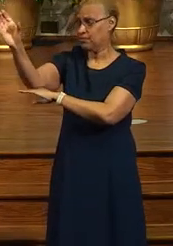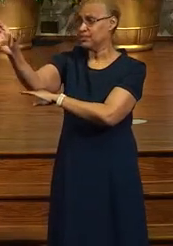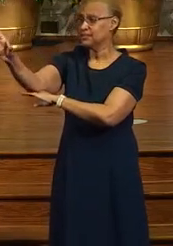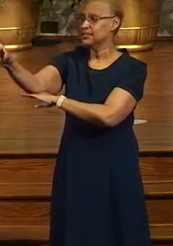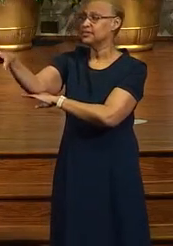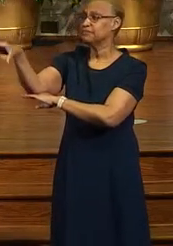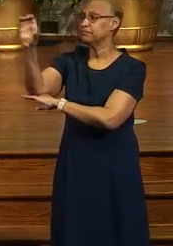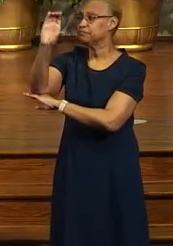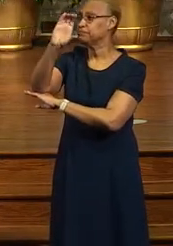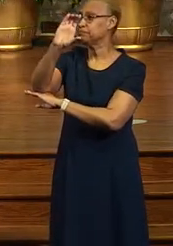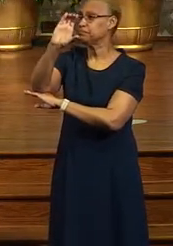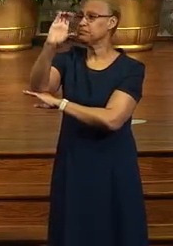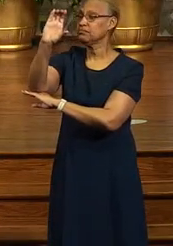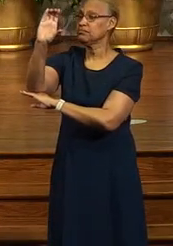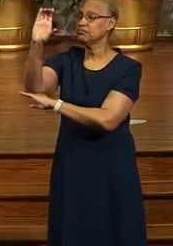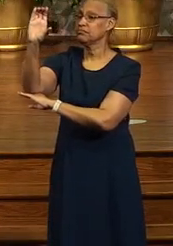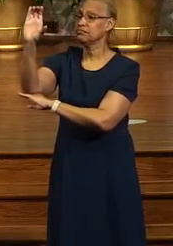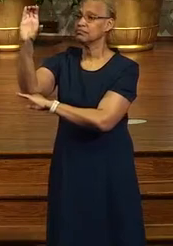Calvary,